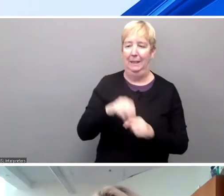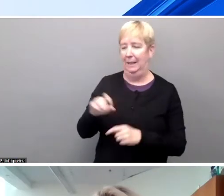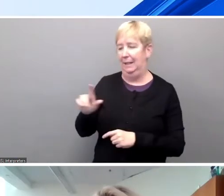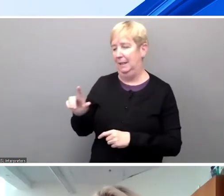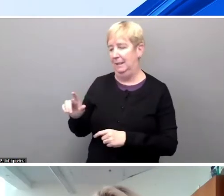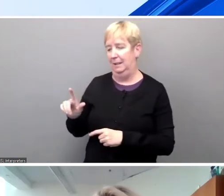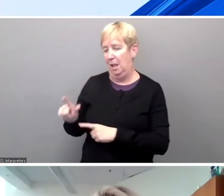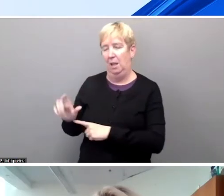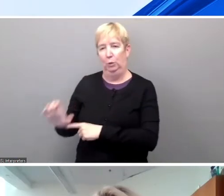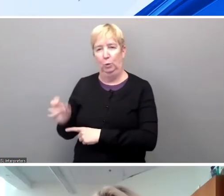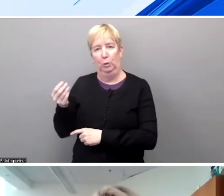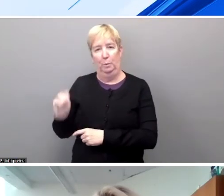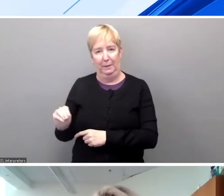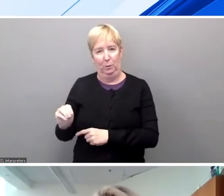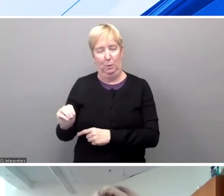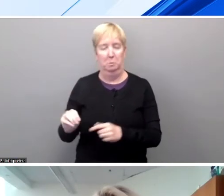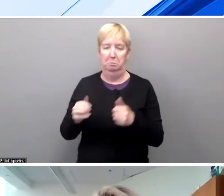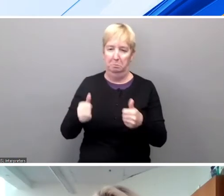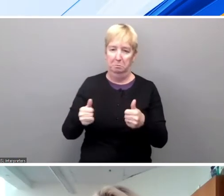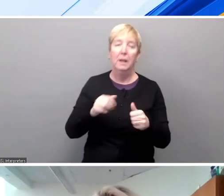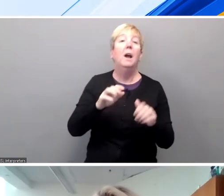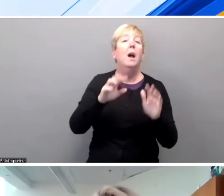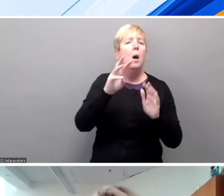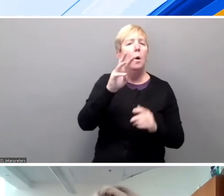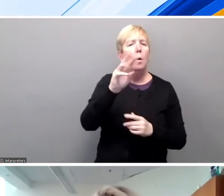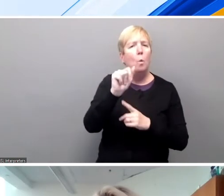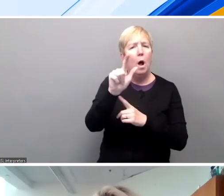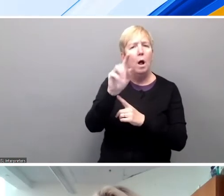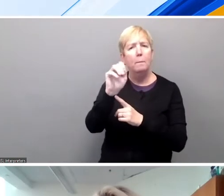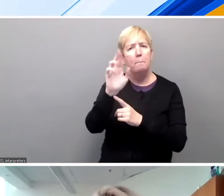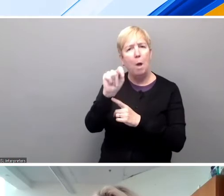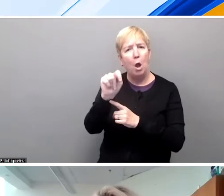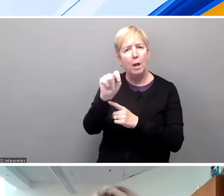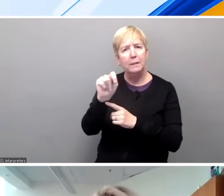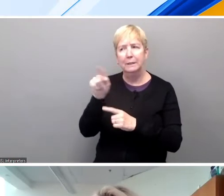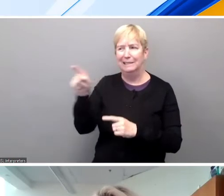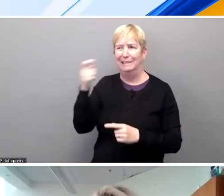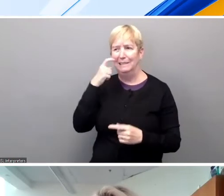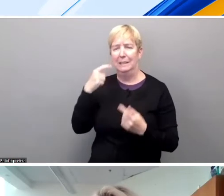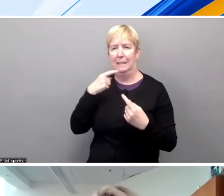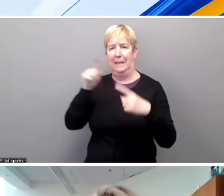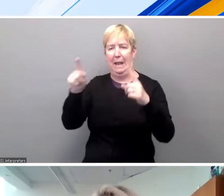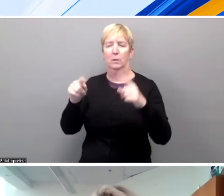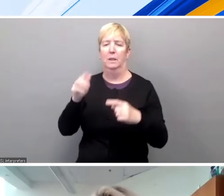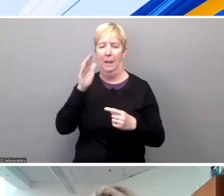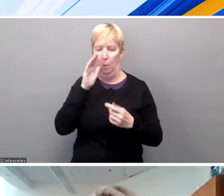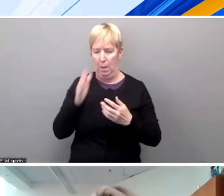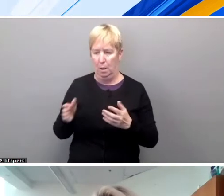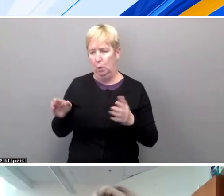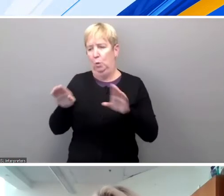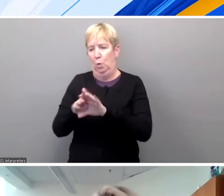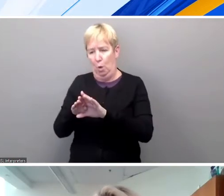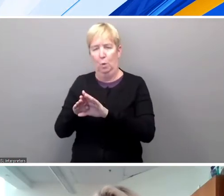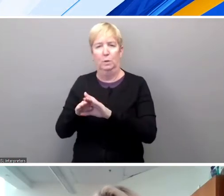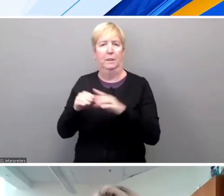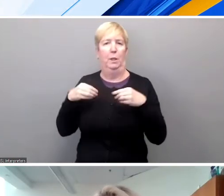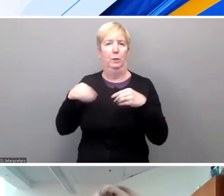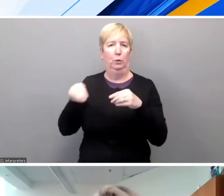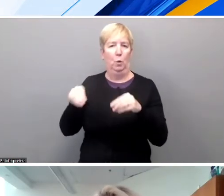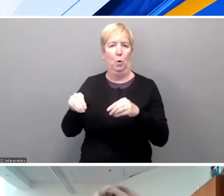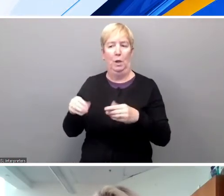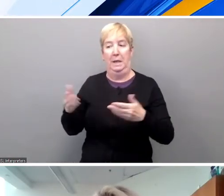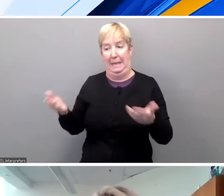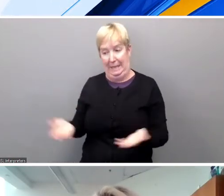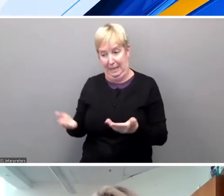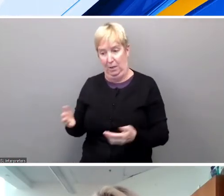KVIA. Walmart announced that it would proactively close a store here in West Las Cruces for deep